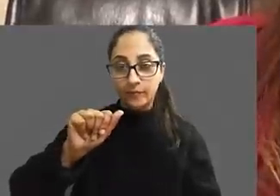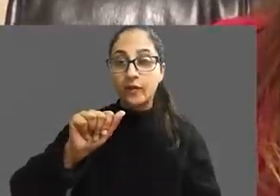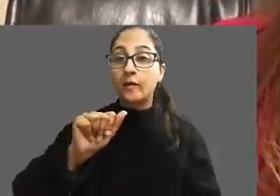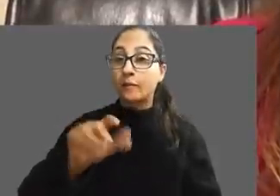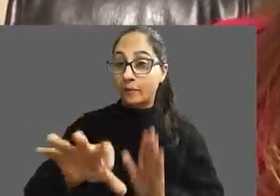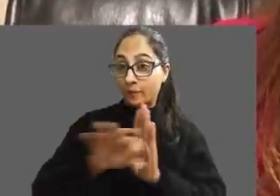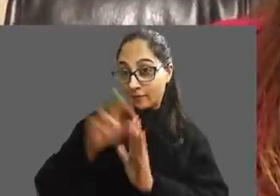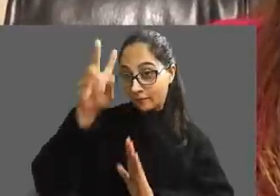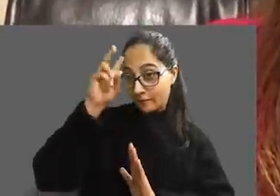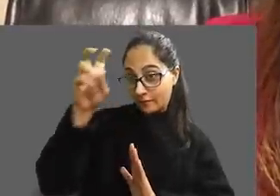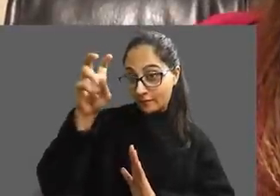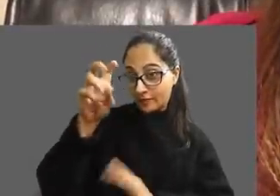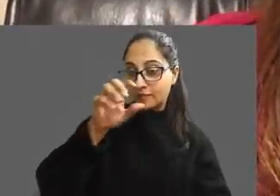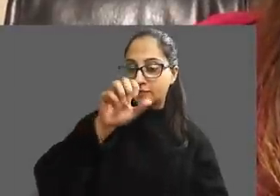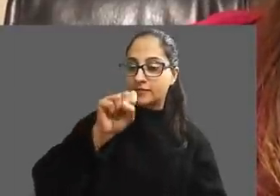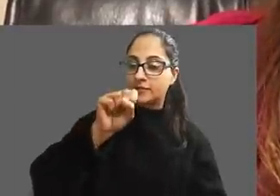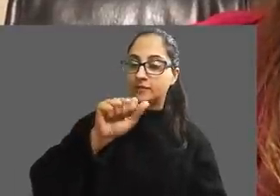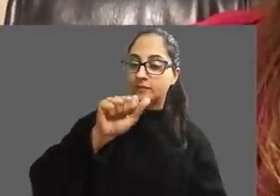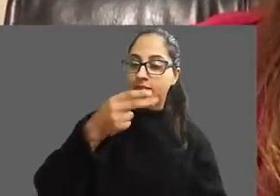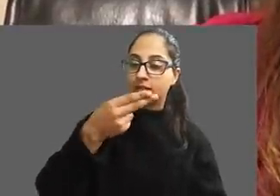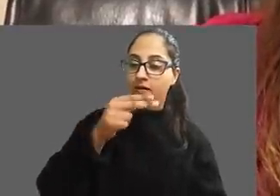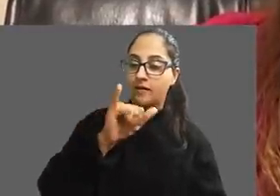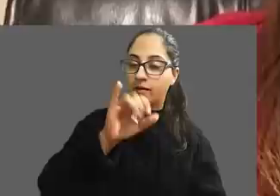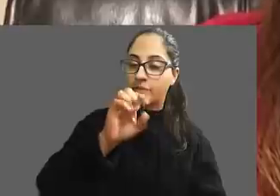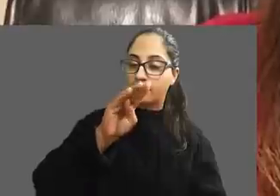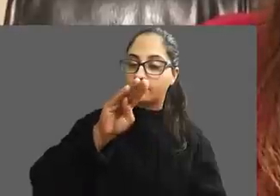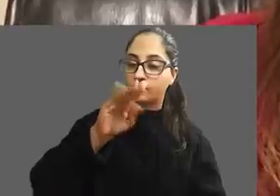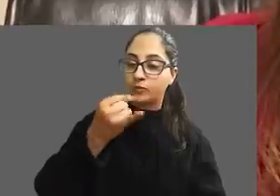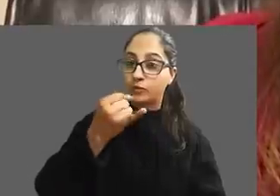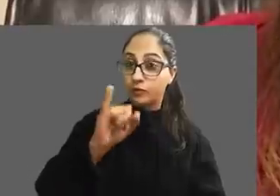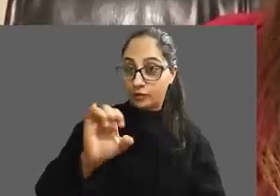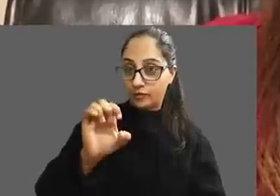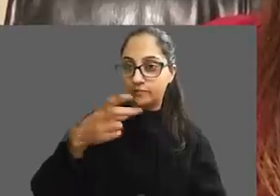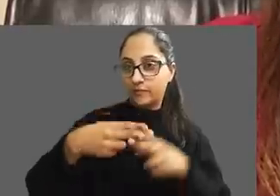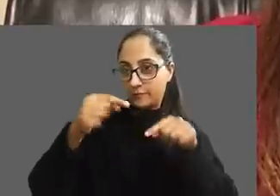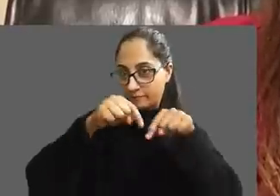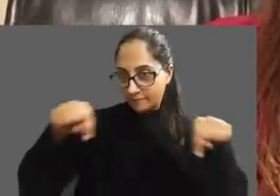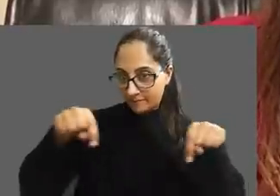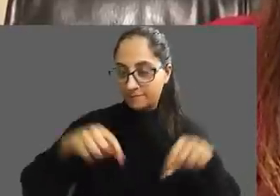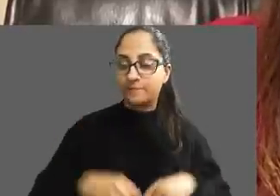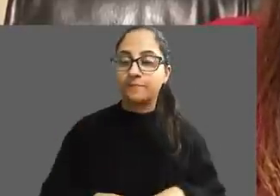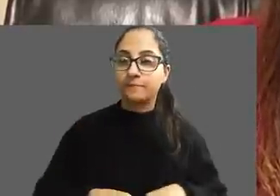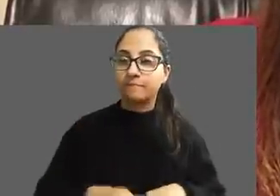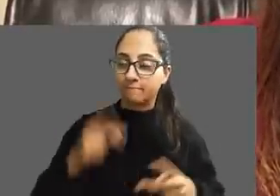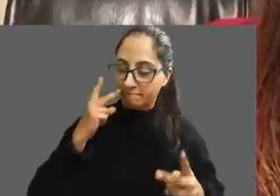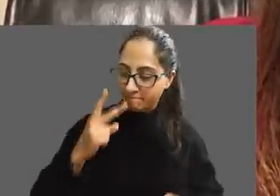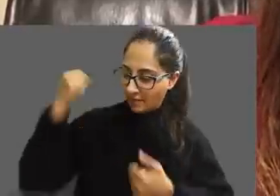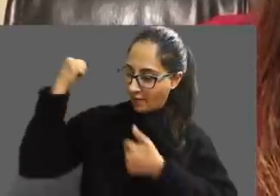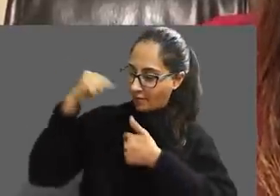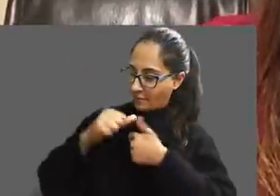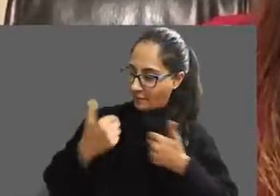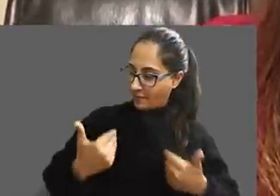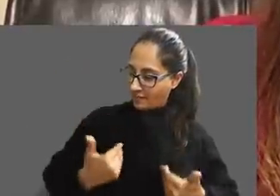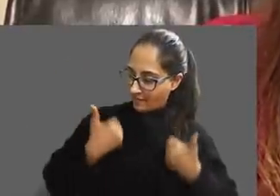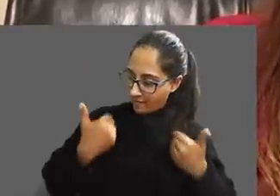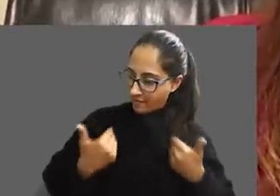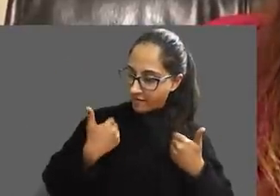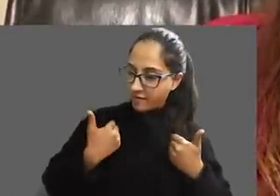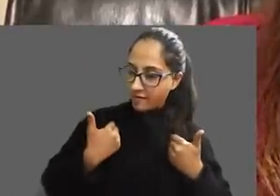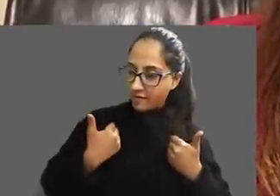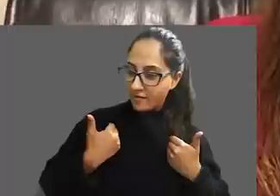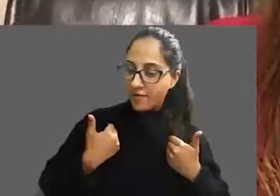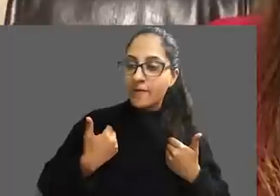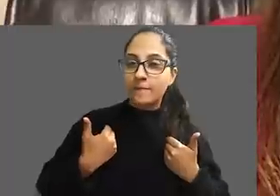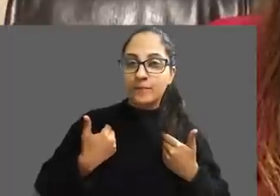is Sahibji. One of my earliest memories of Sahibji is being a young child and being at home with